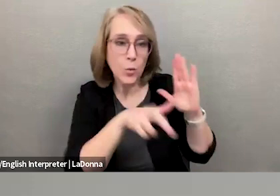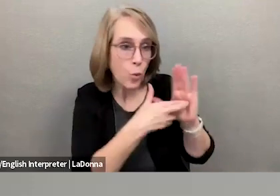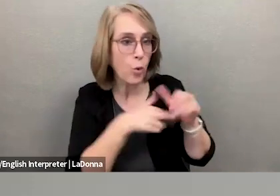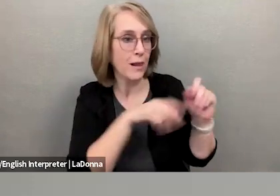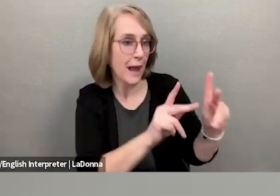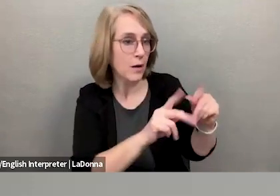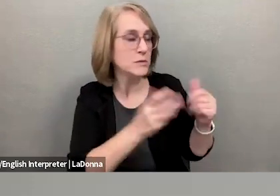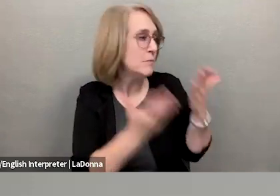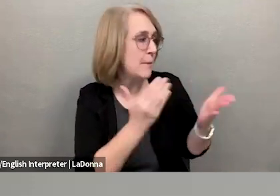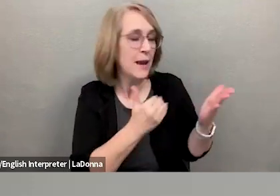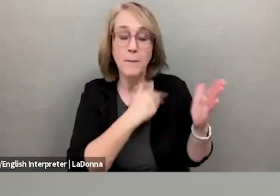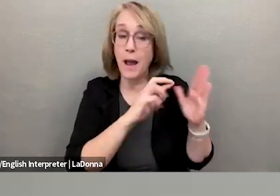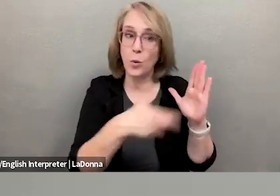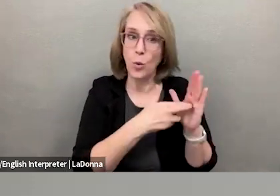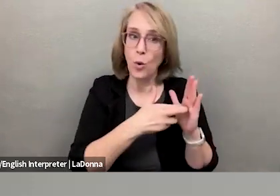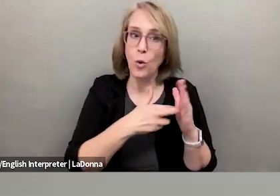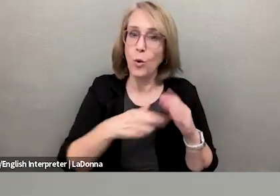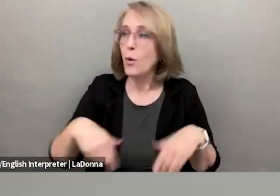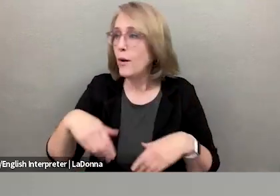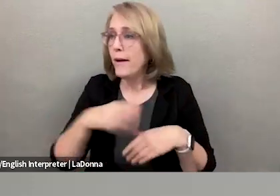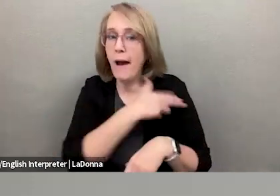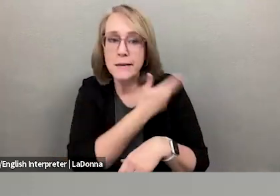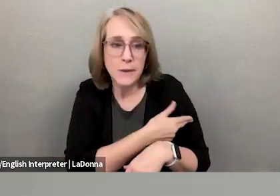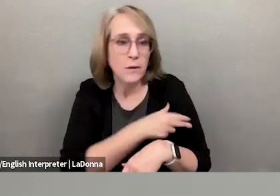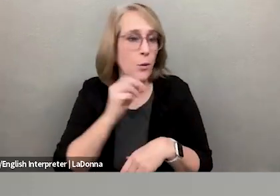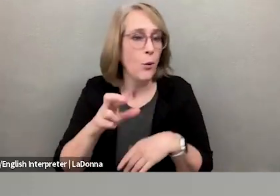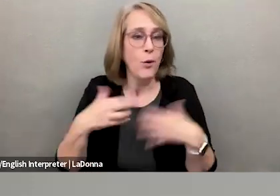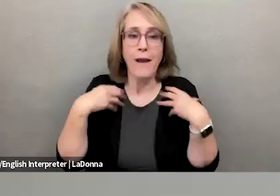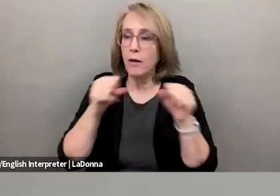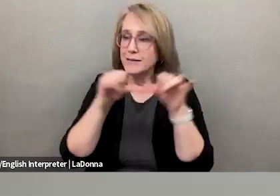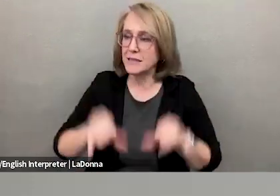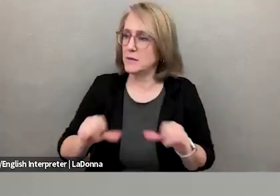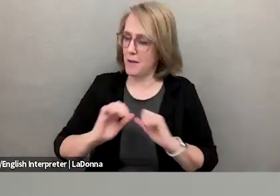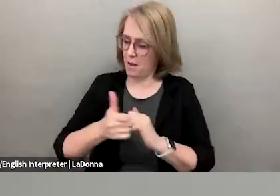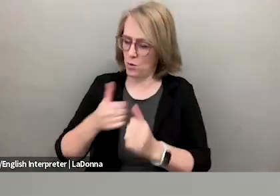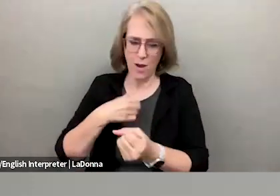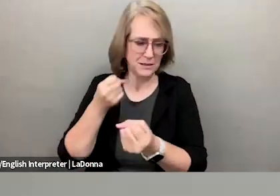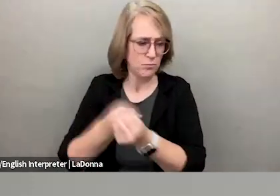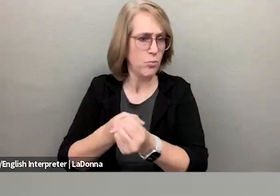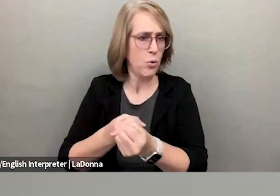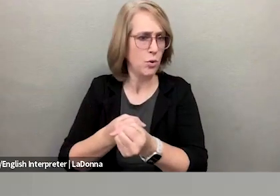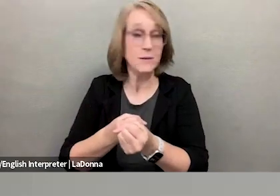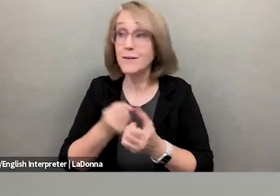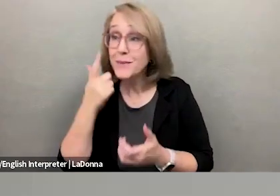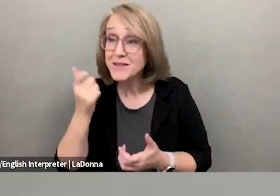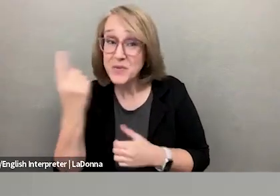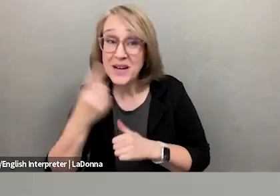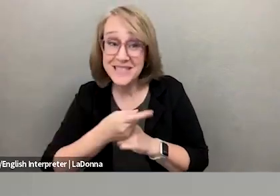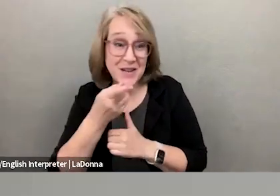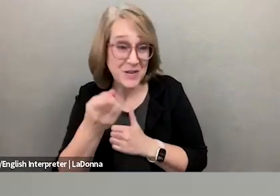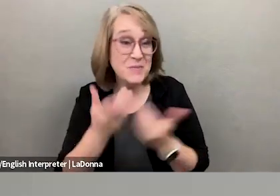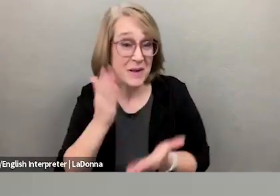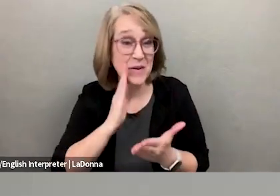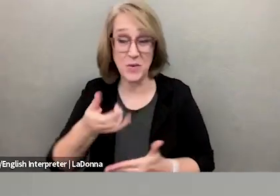or somewhere else, what you can do to better support family caregivers, because you may benefit from that support one day yourself as a